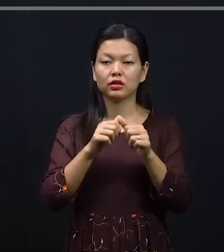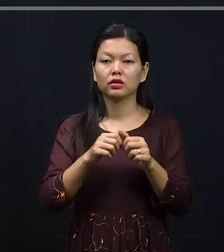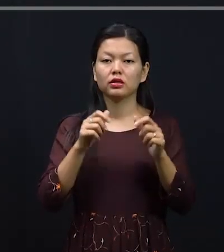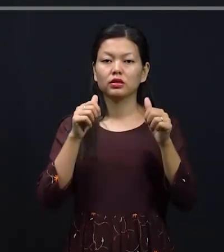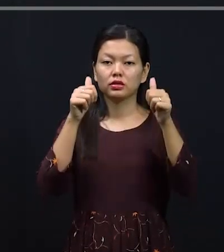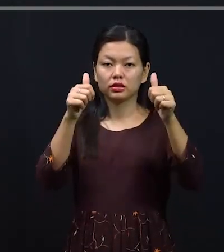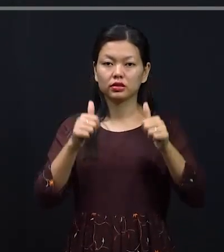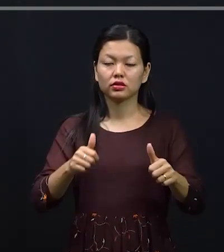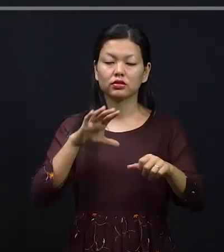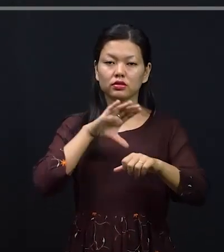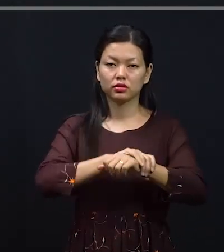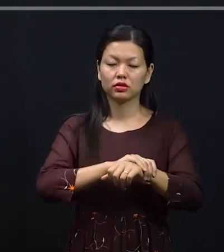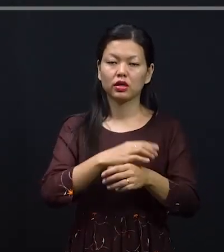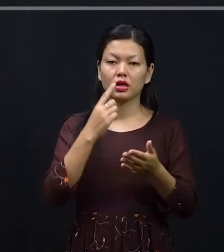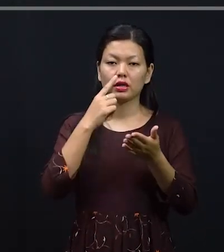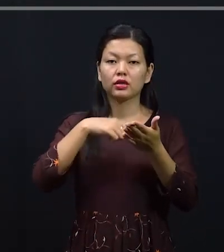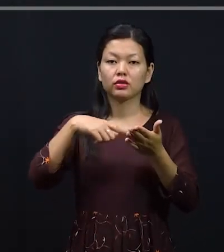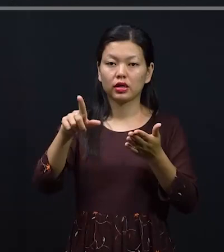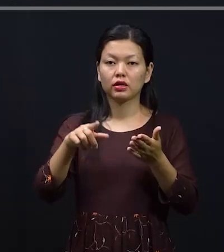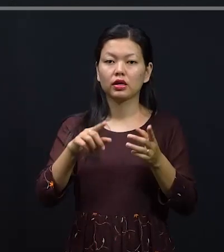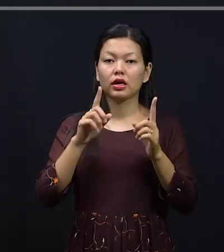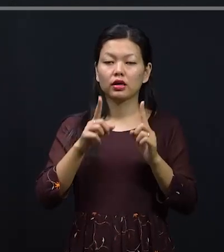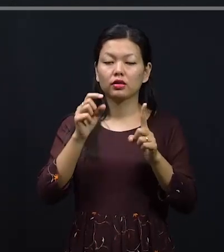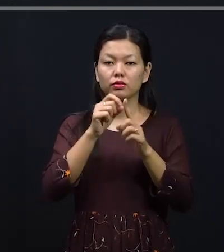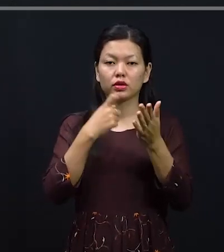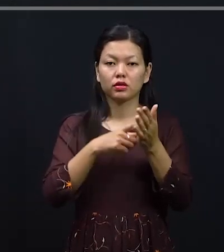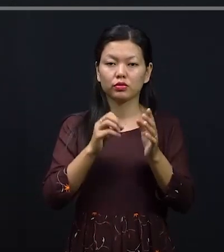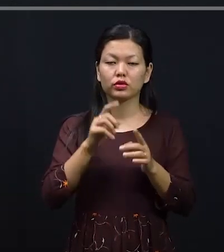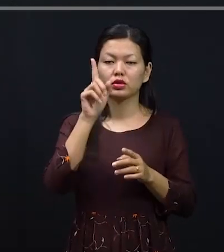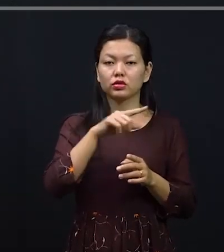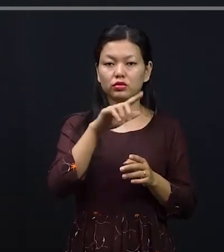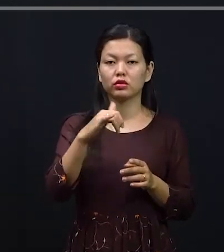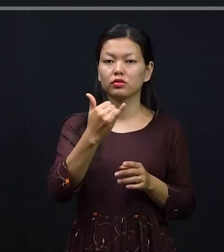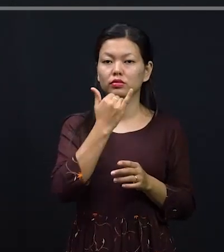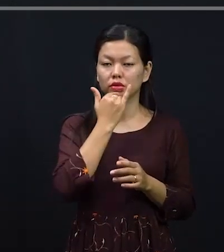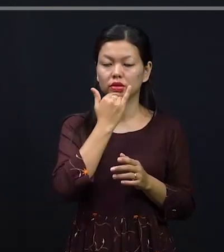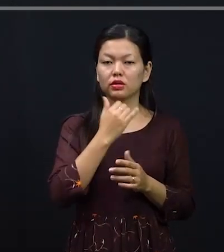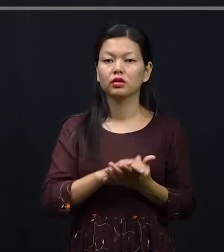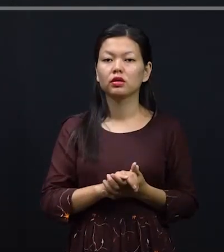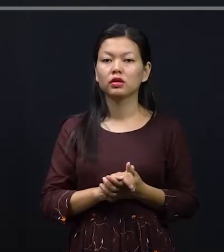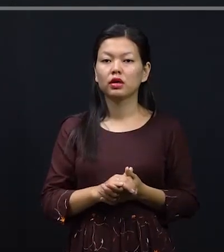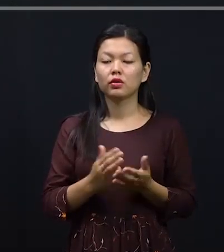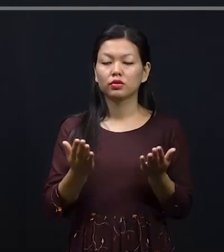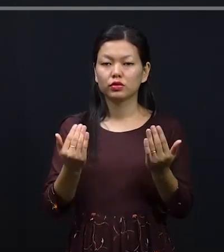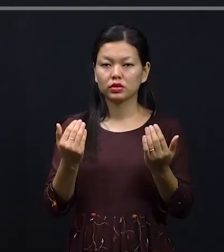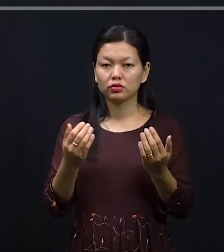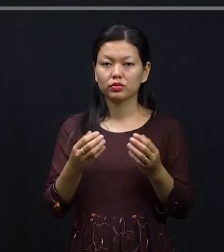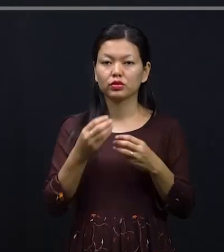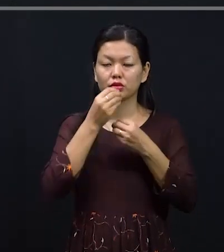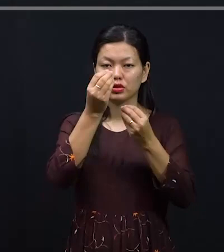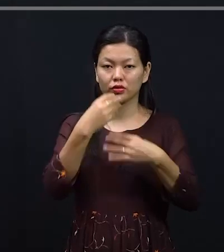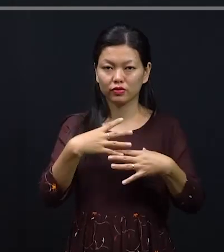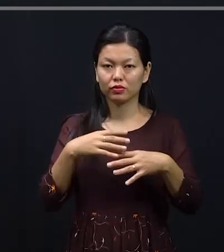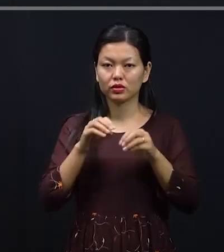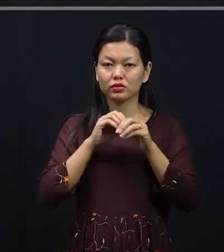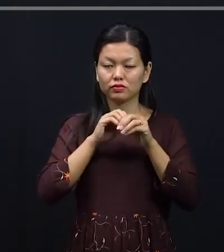material and not the proteins. And it is because of that they are able to transfer that information to the progenies, from the parent to